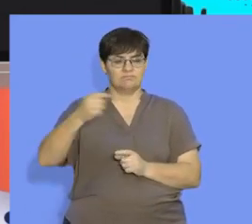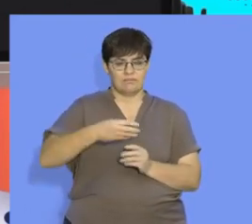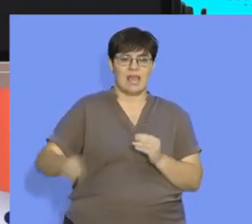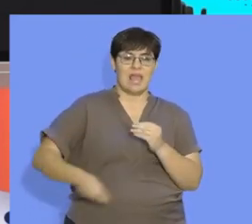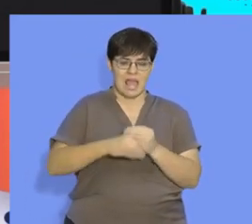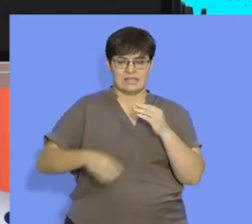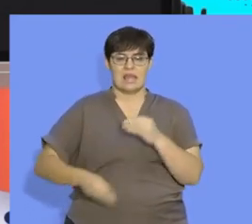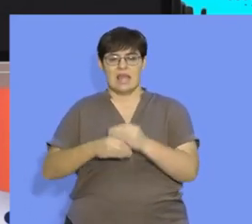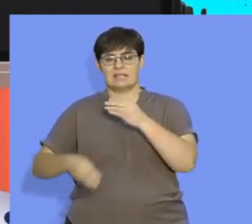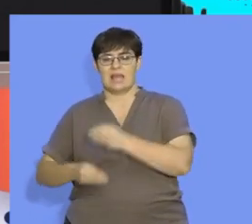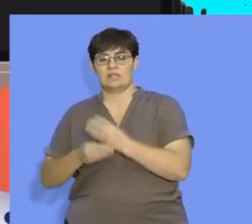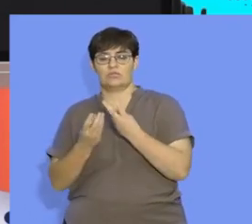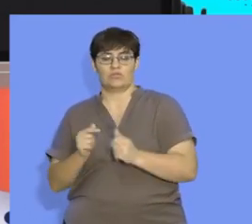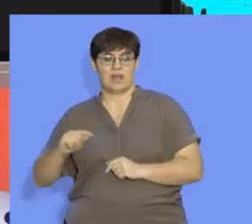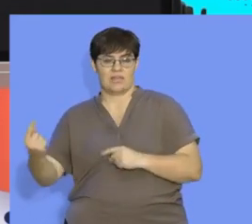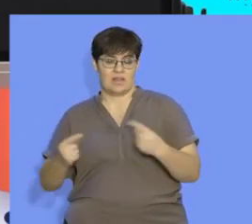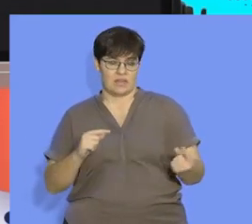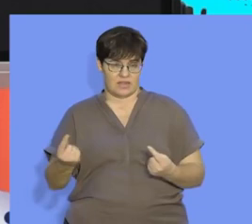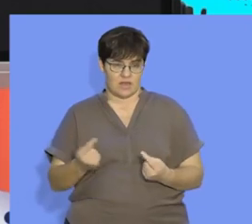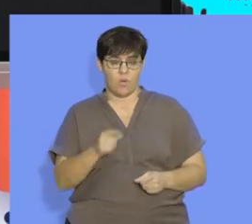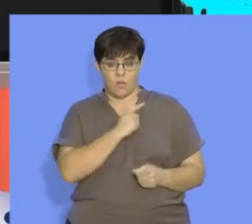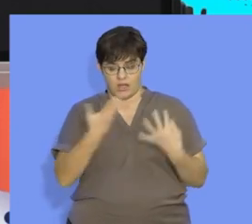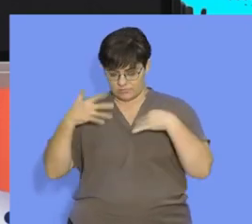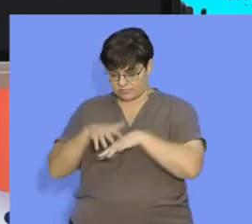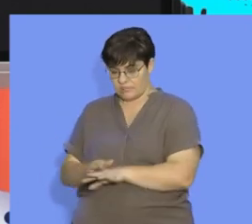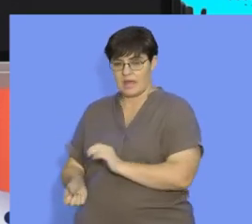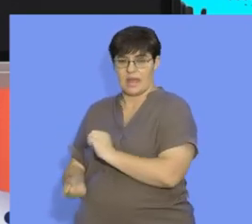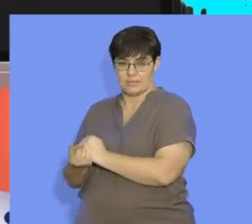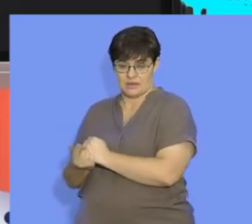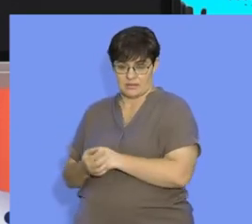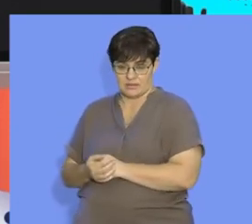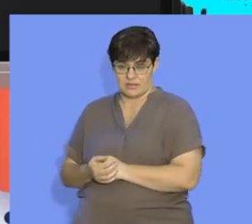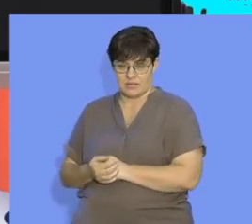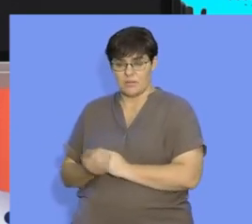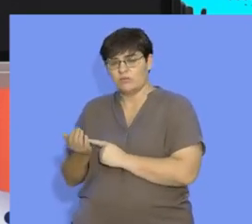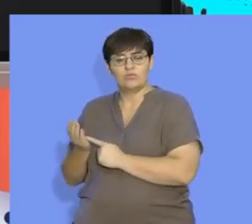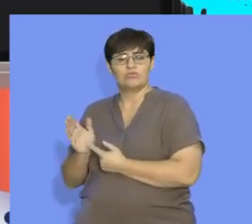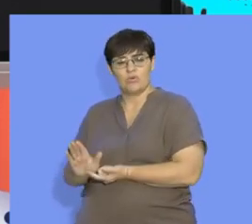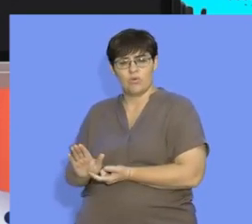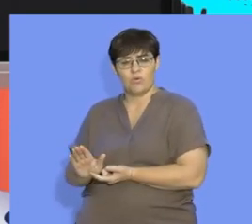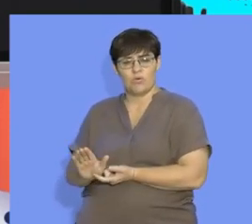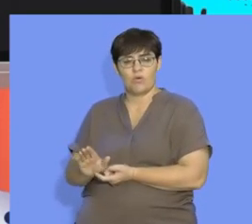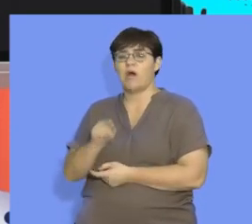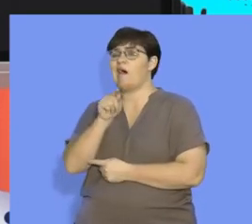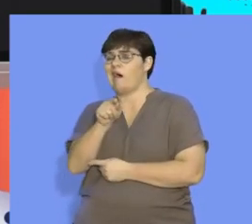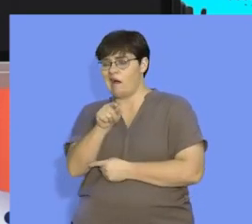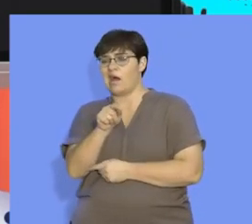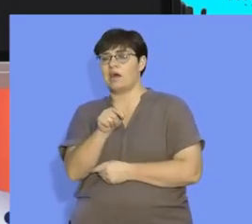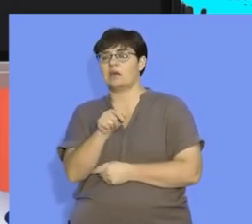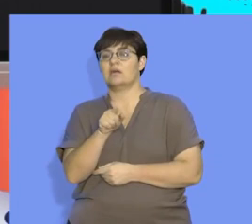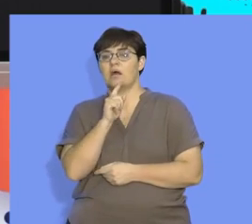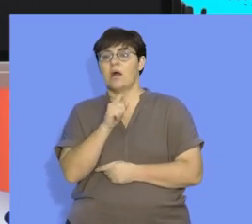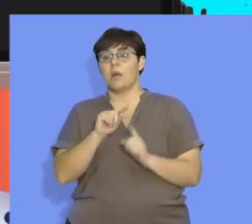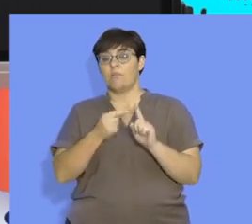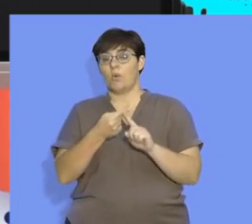continue titrating, adding this other solution so that the reaction takes place in the vessel. We need to get an indication of